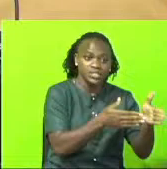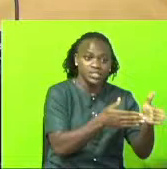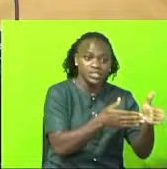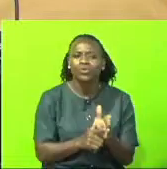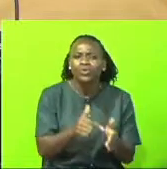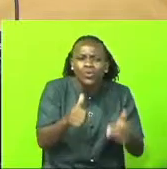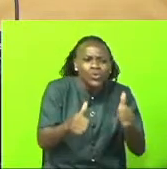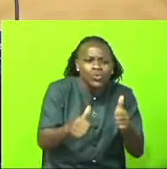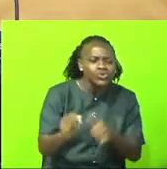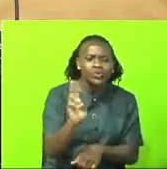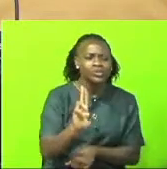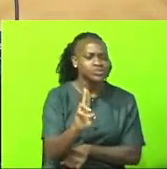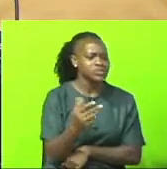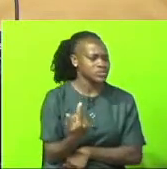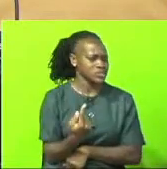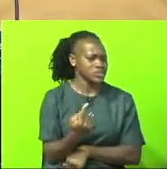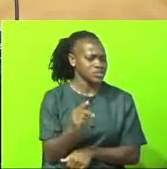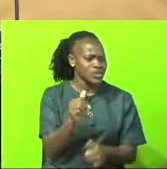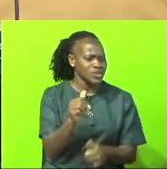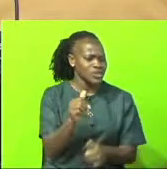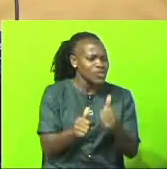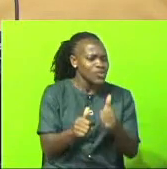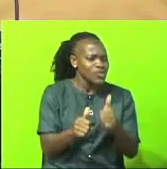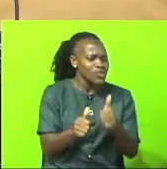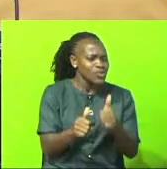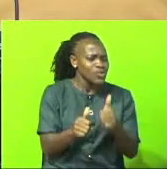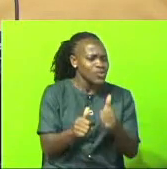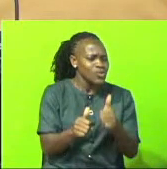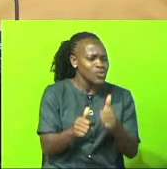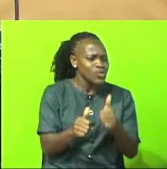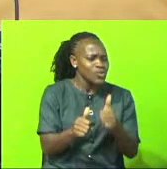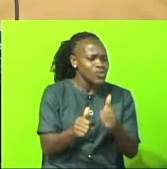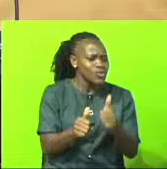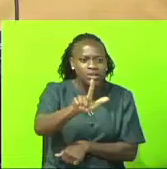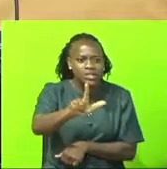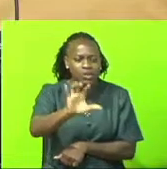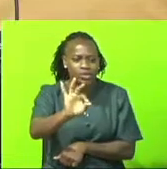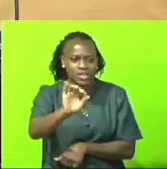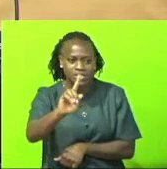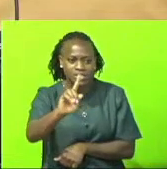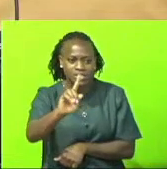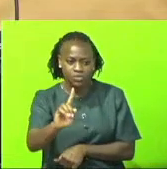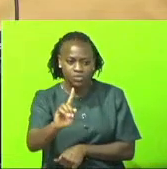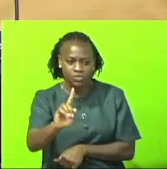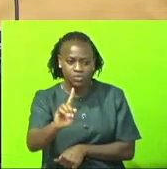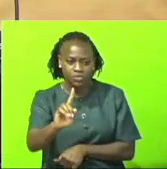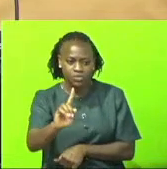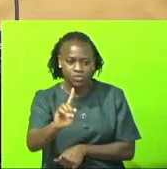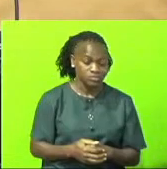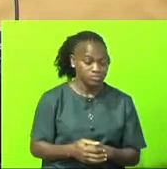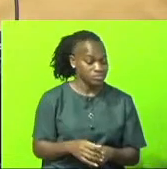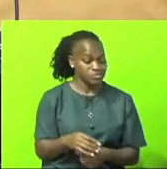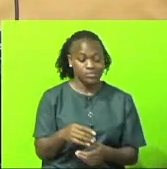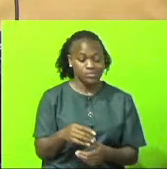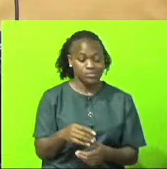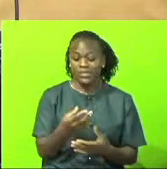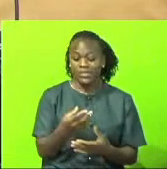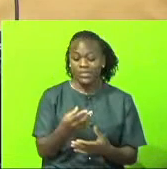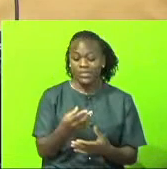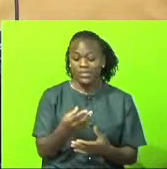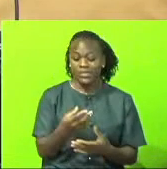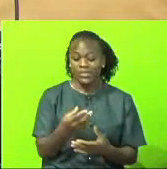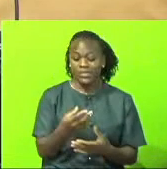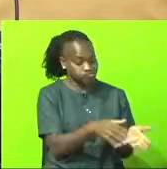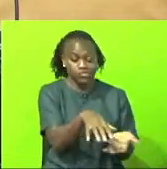is which? Mr. Speaker, they are in total confusion as to this